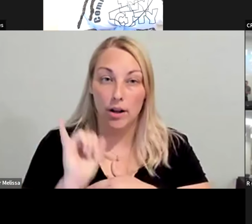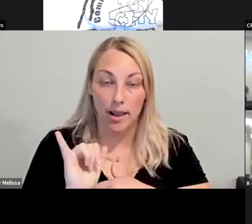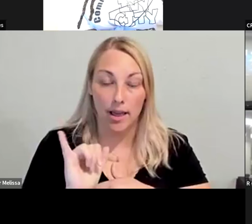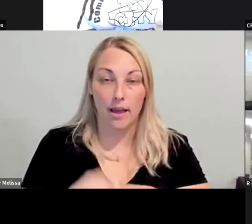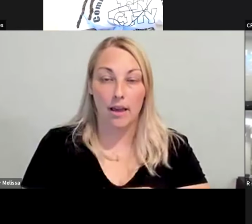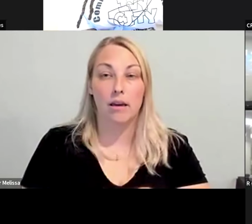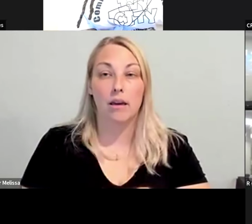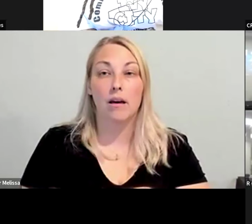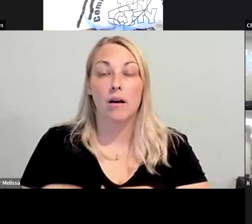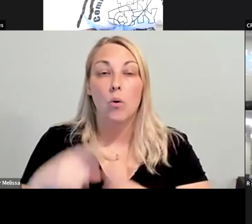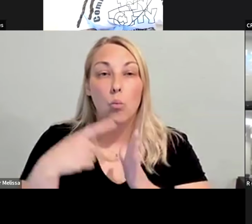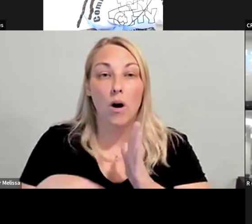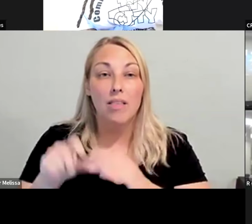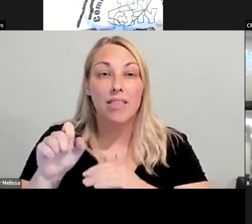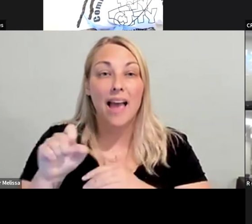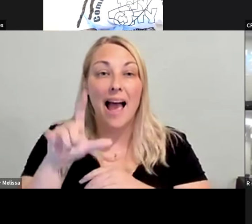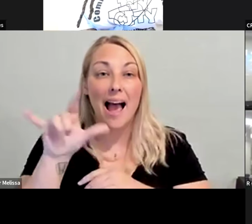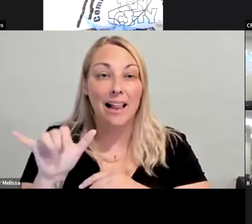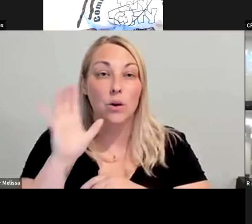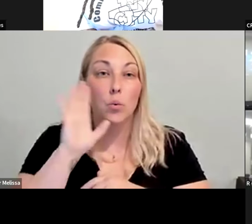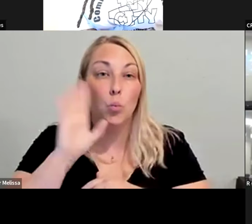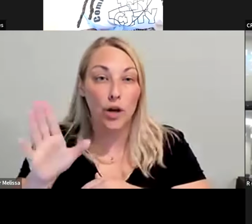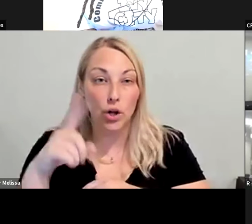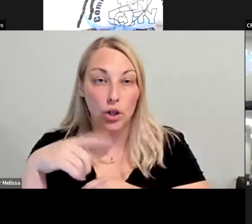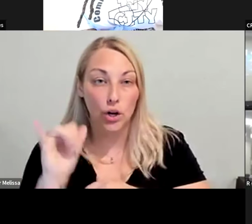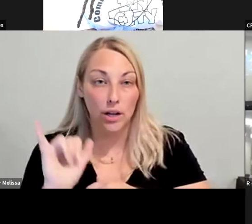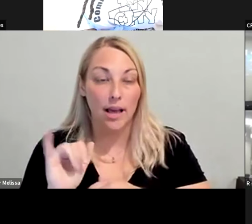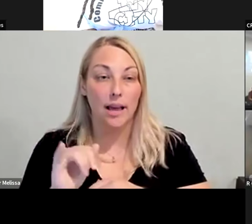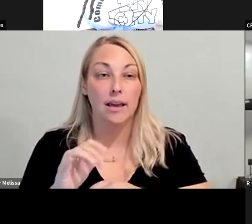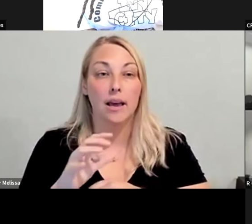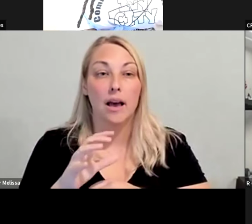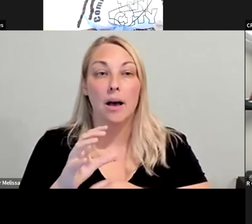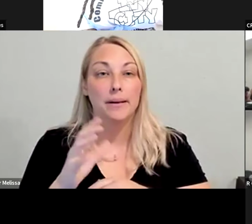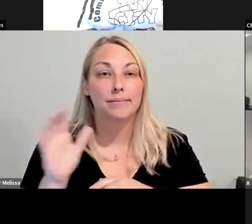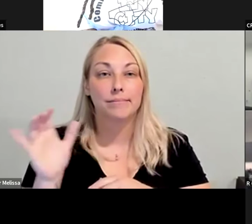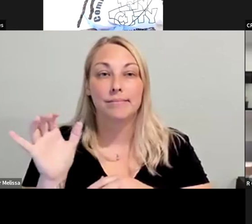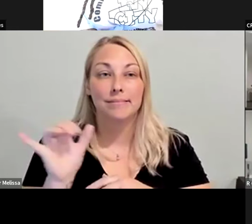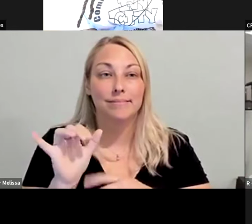like. Similar concerns to activating an alleyway